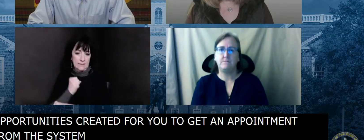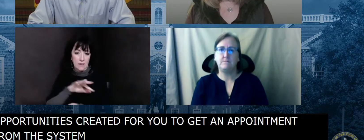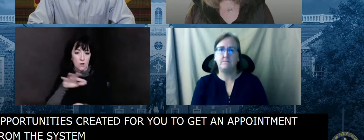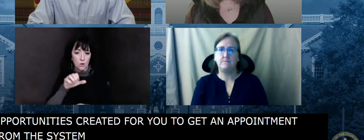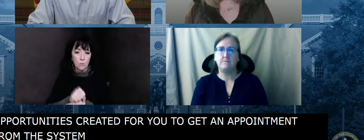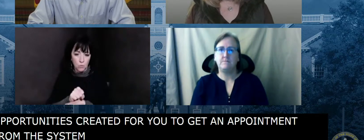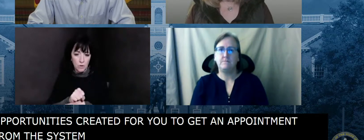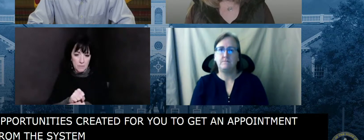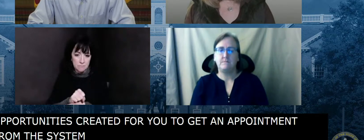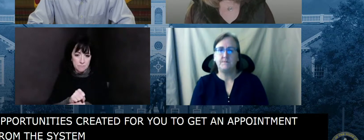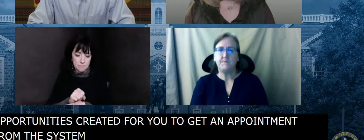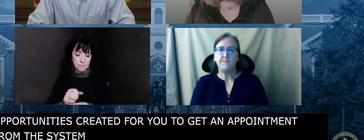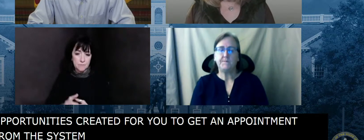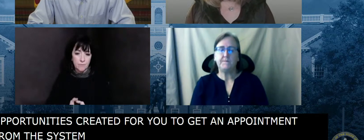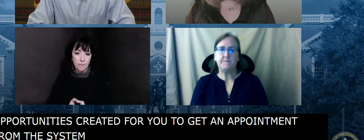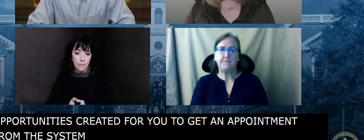approach